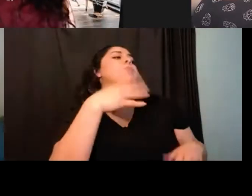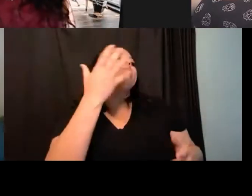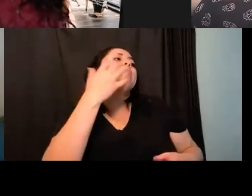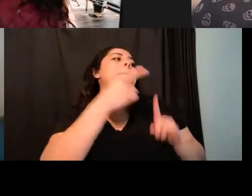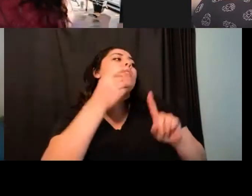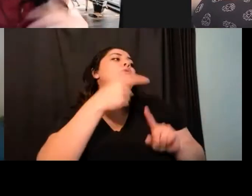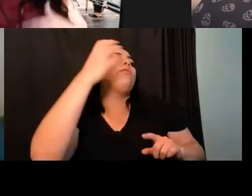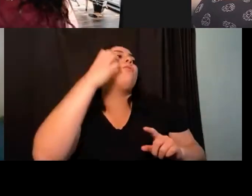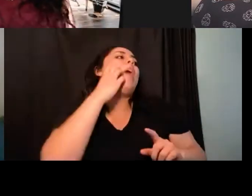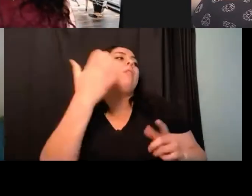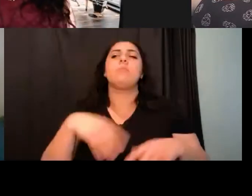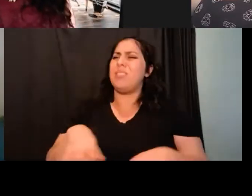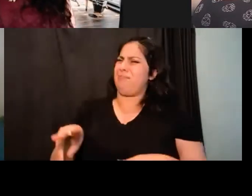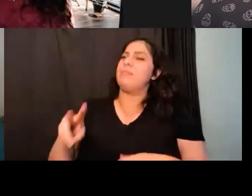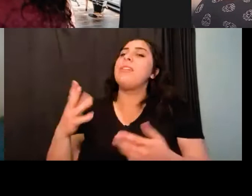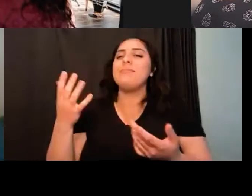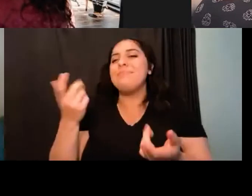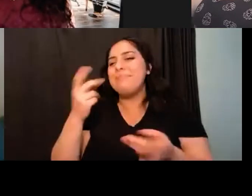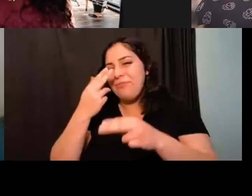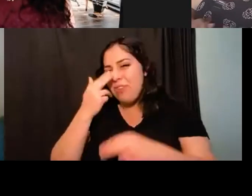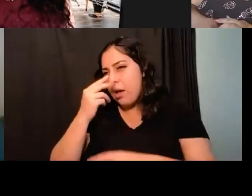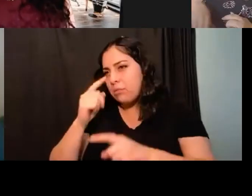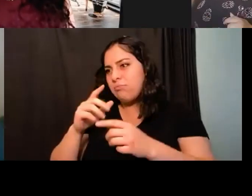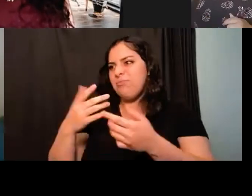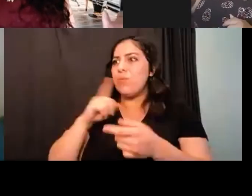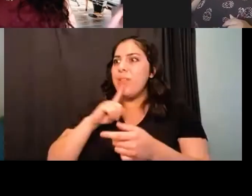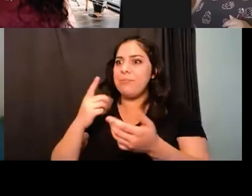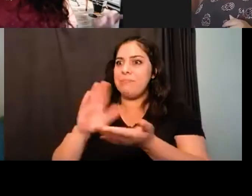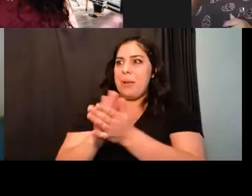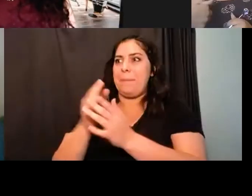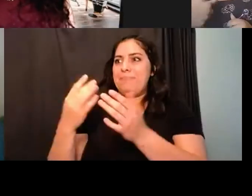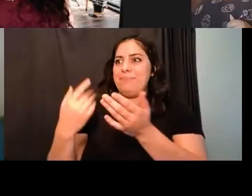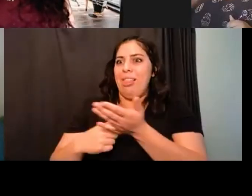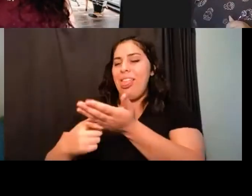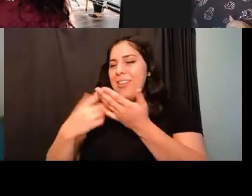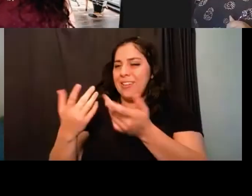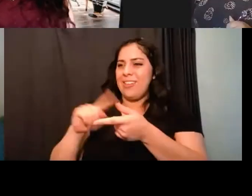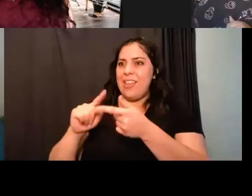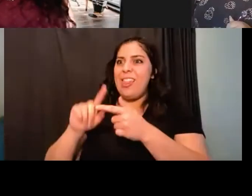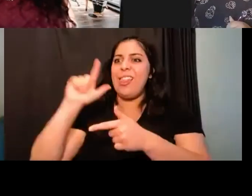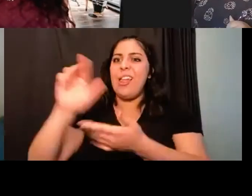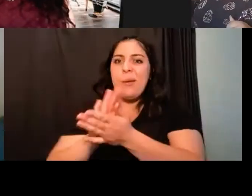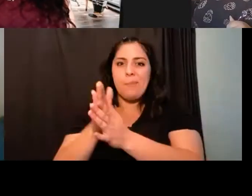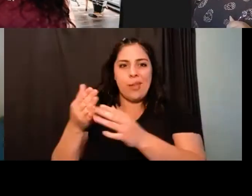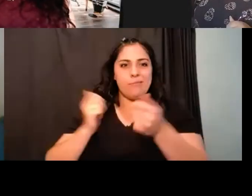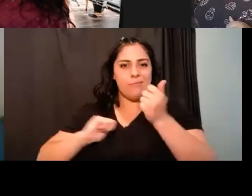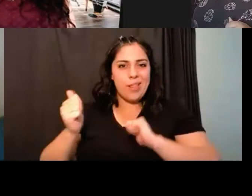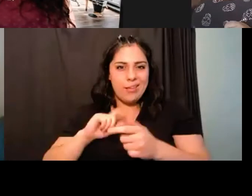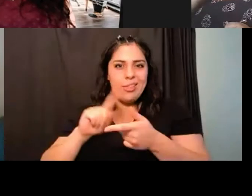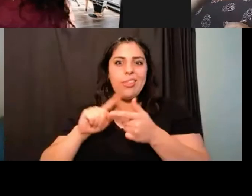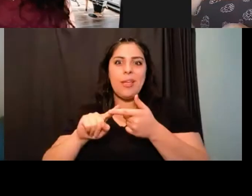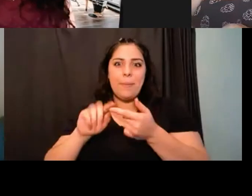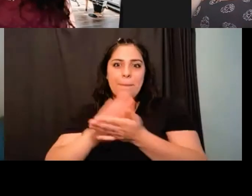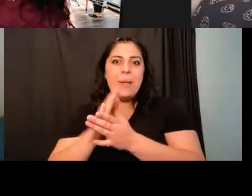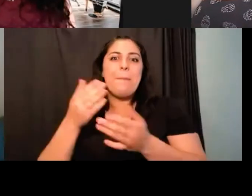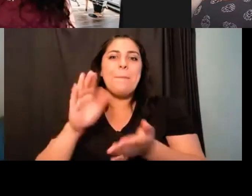and that became, the conversation. And then Rebecca came in and we made it into a play, and then we made it into a book. But it just